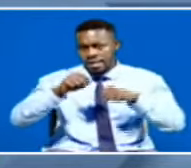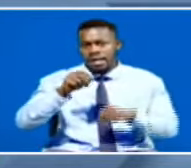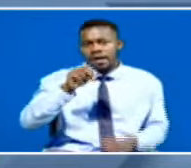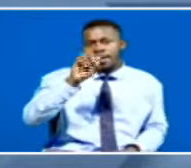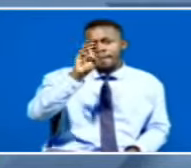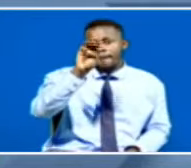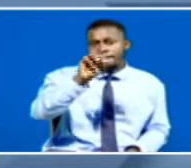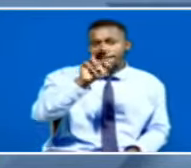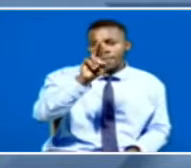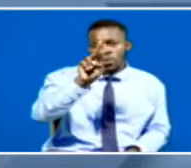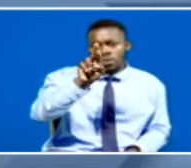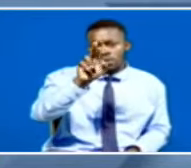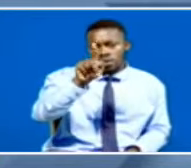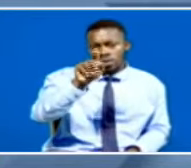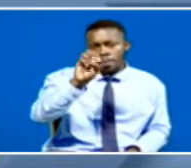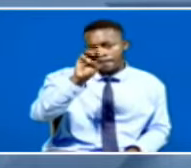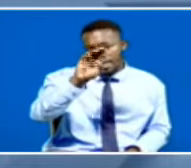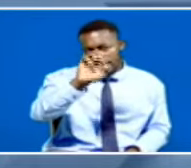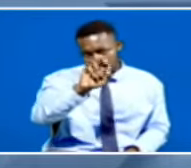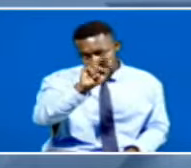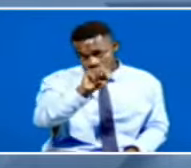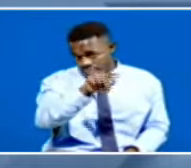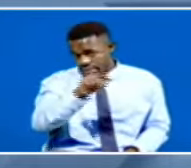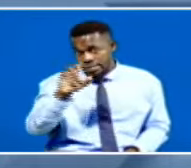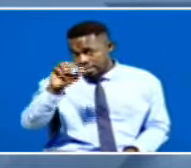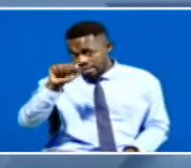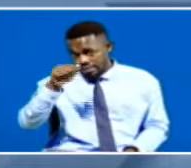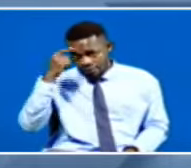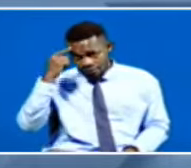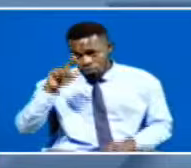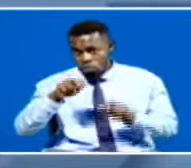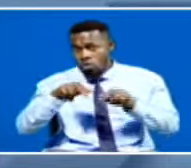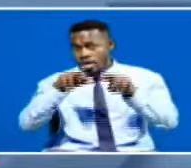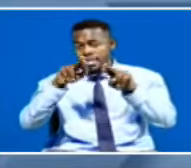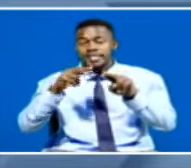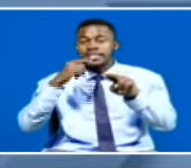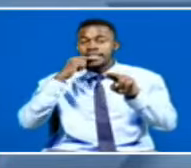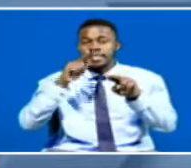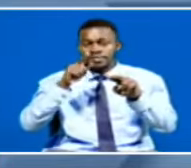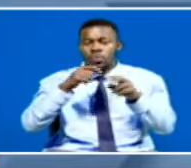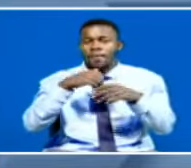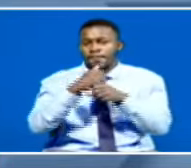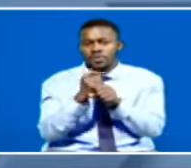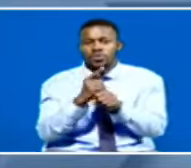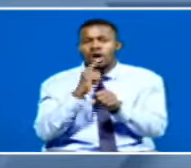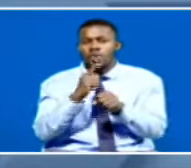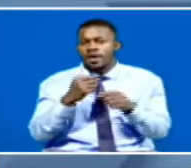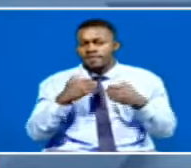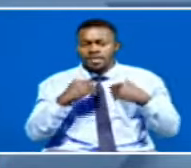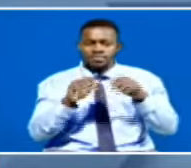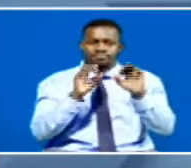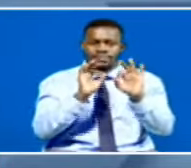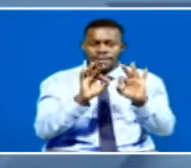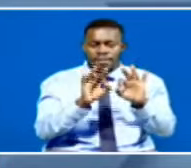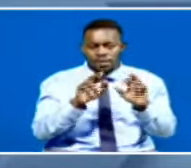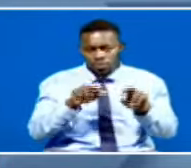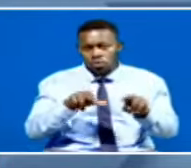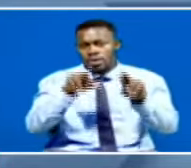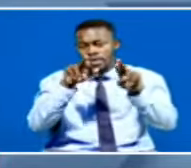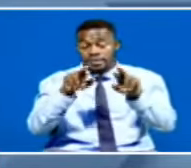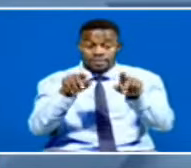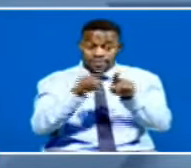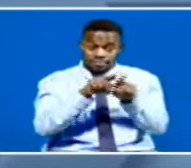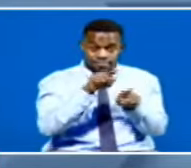Murkomen says the projects will help address traffic congestion and road carnage. Murkomen also said the move will boost bilateral trade